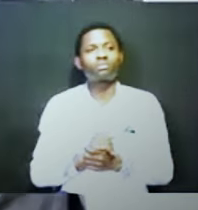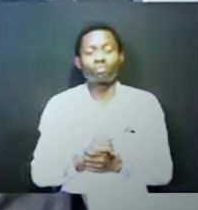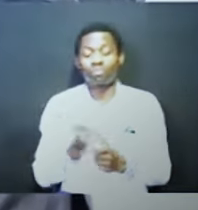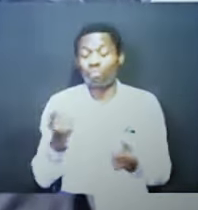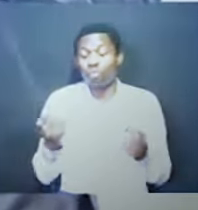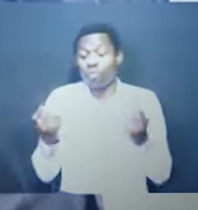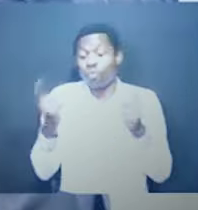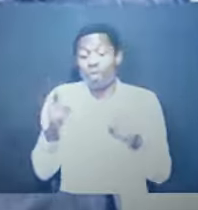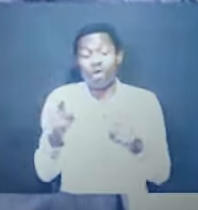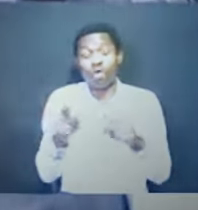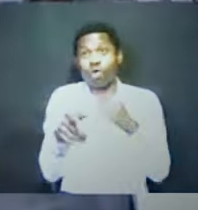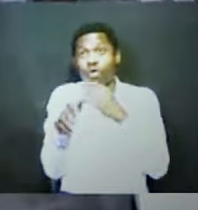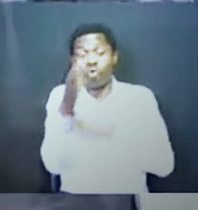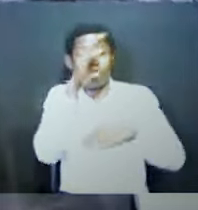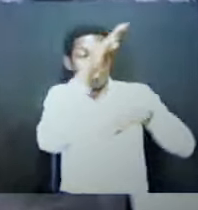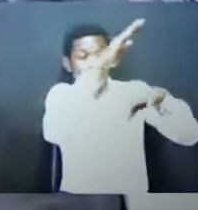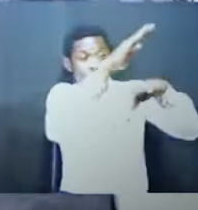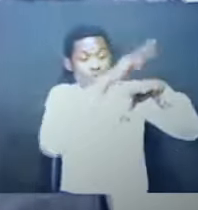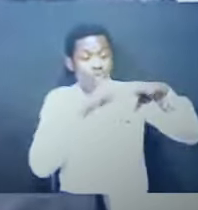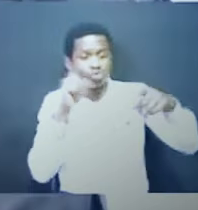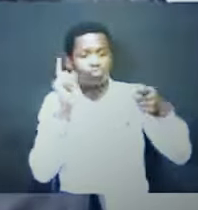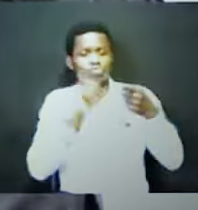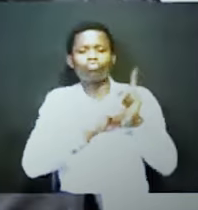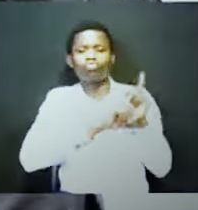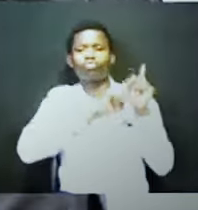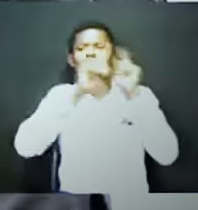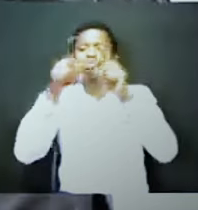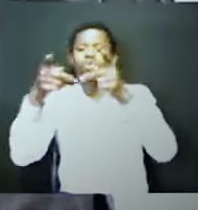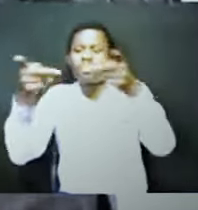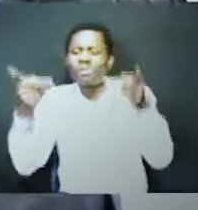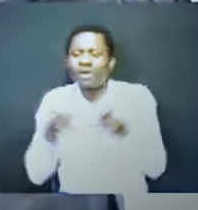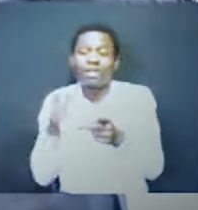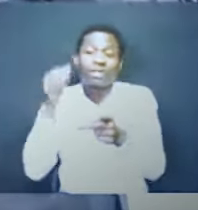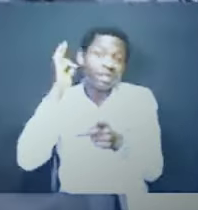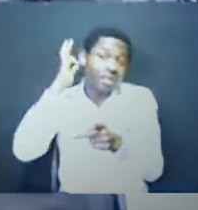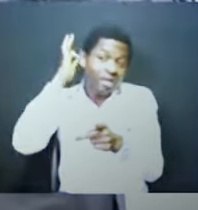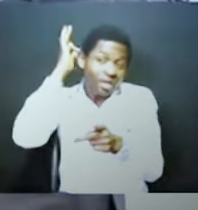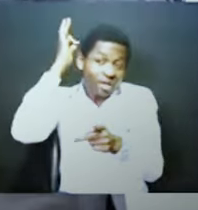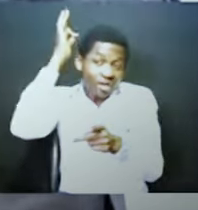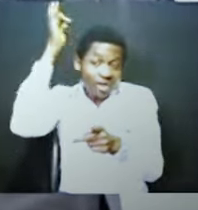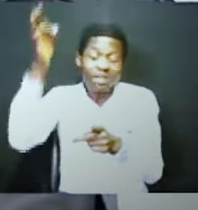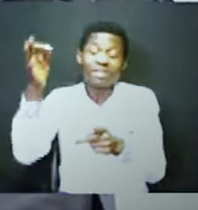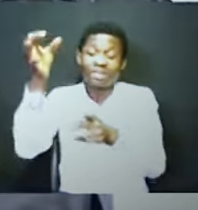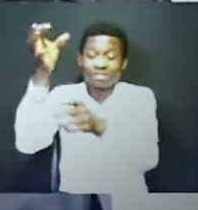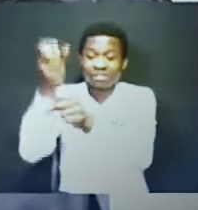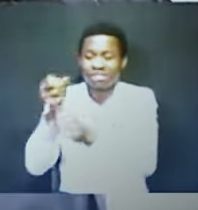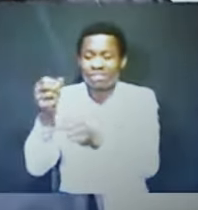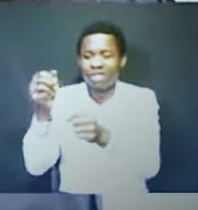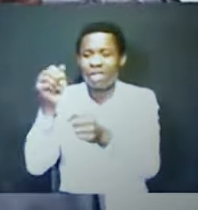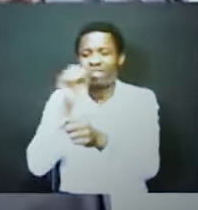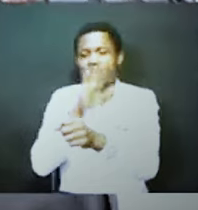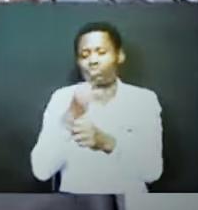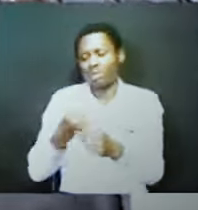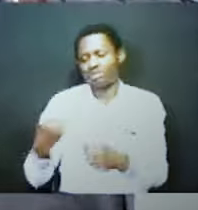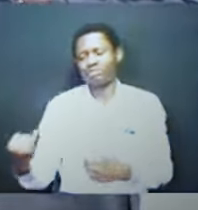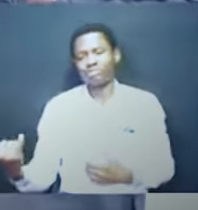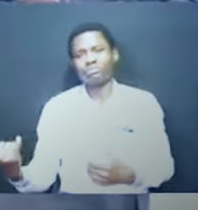when called to go to the place he would later receive as his inheritance. Now listen.